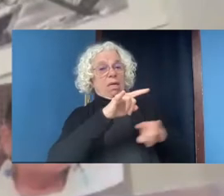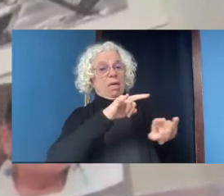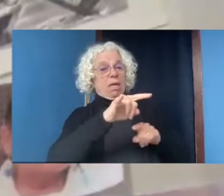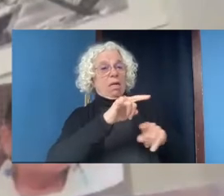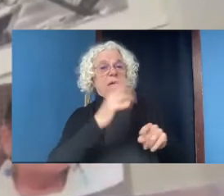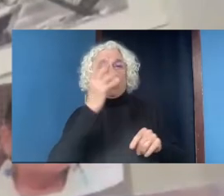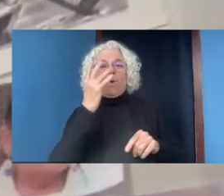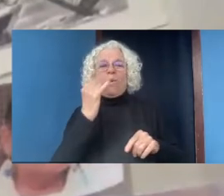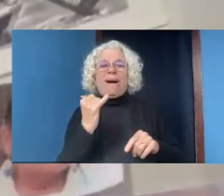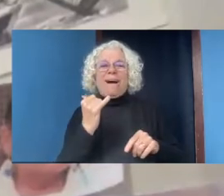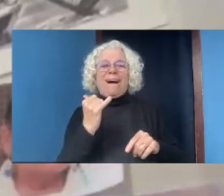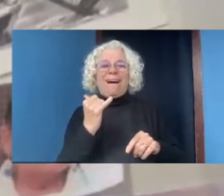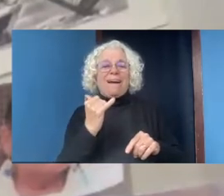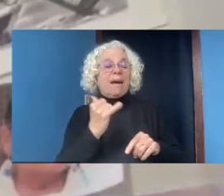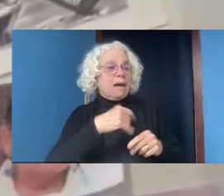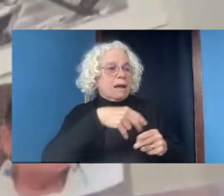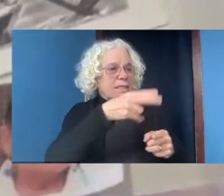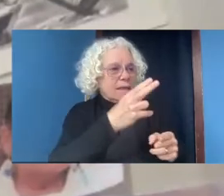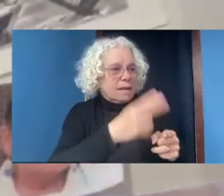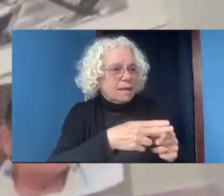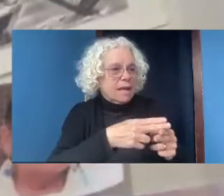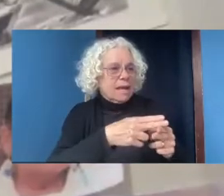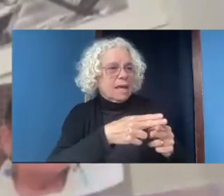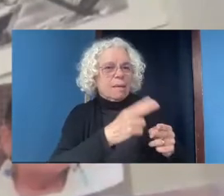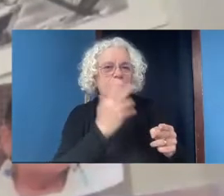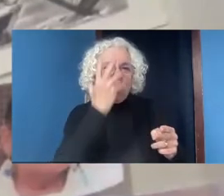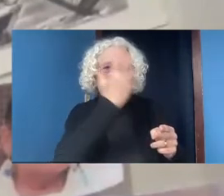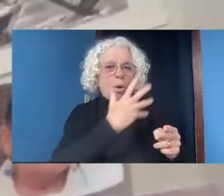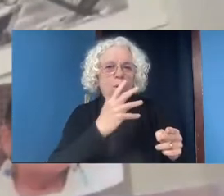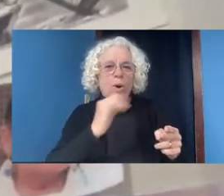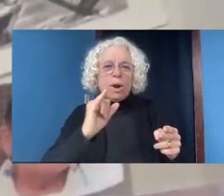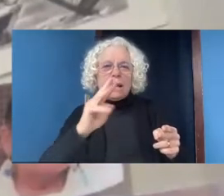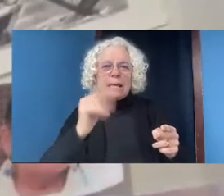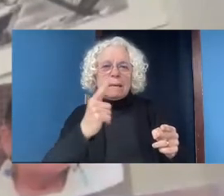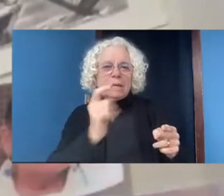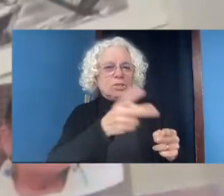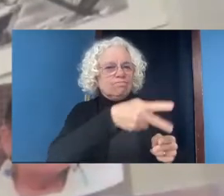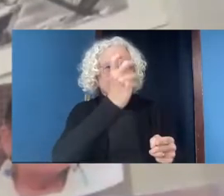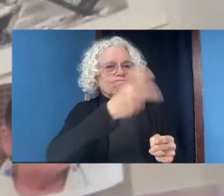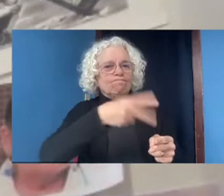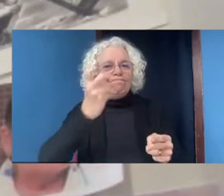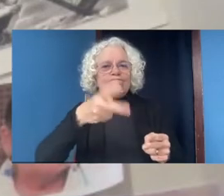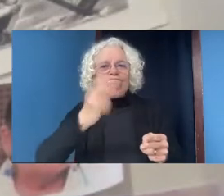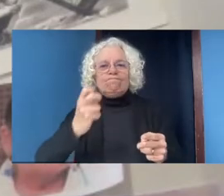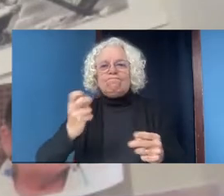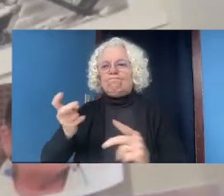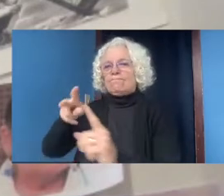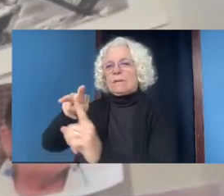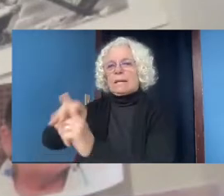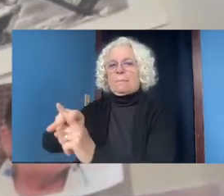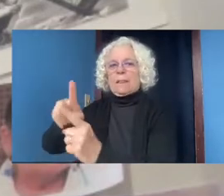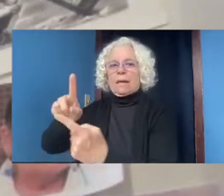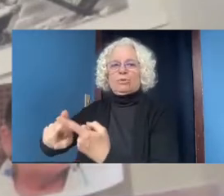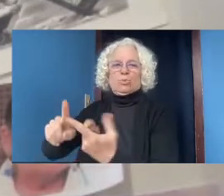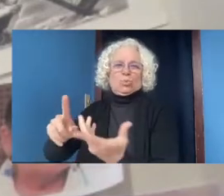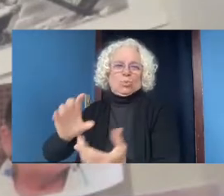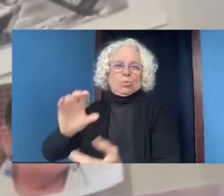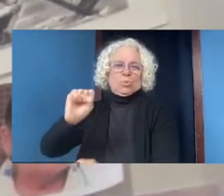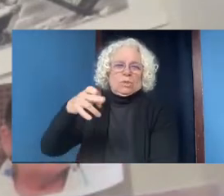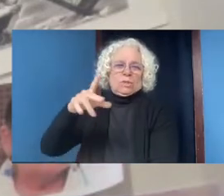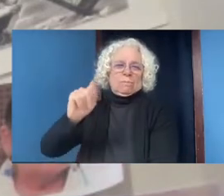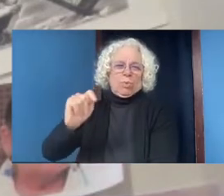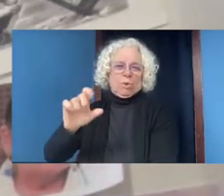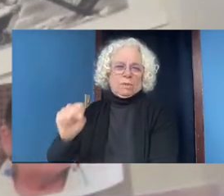and images to the level of insulting sports team mascots,